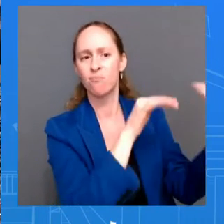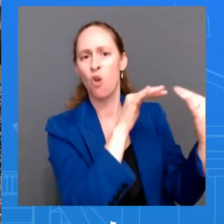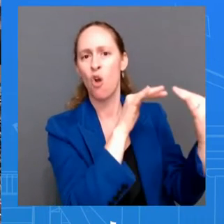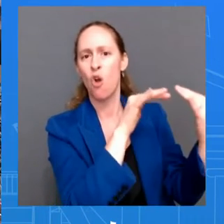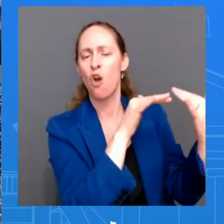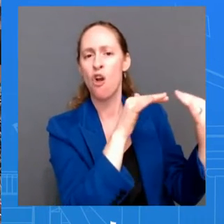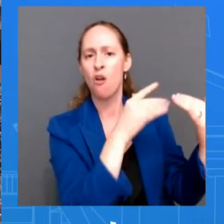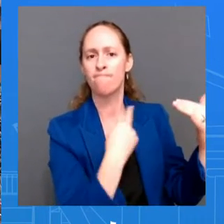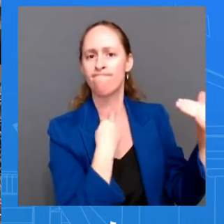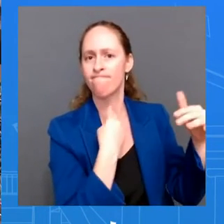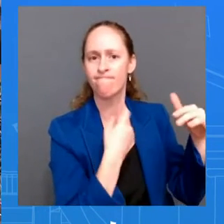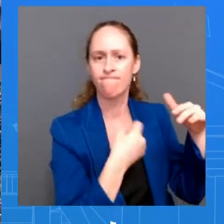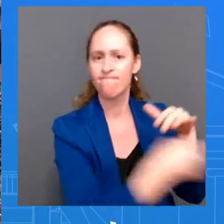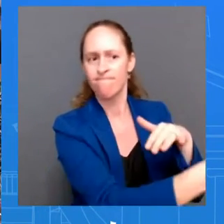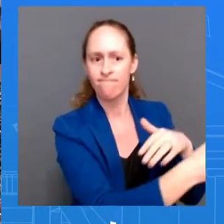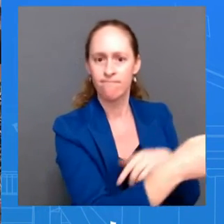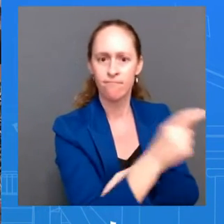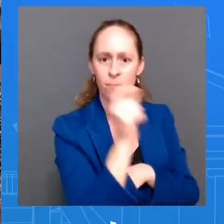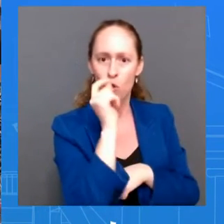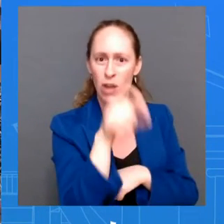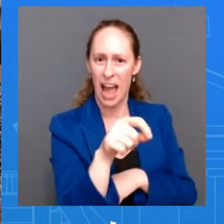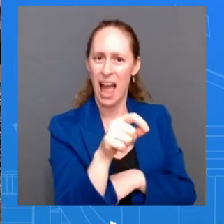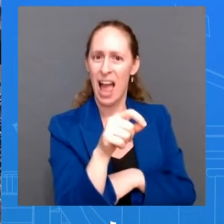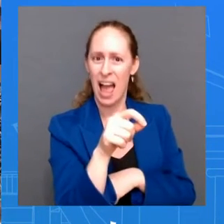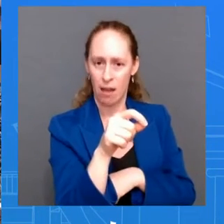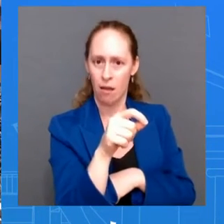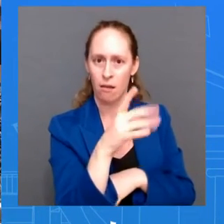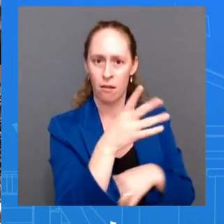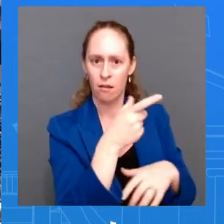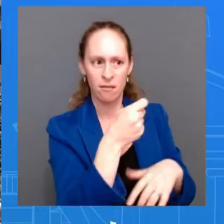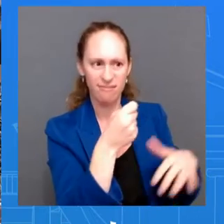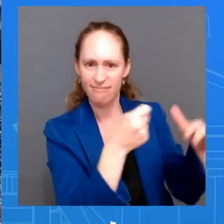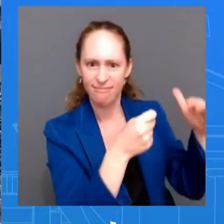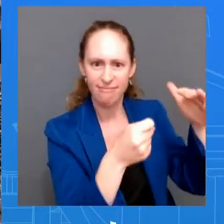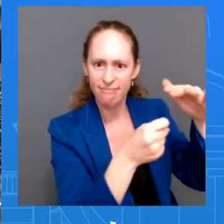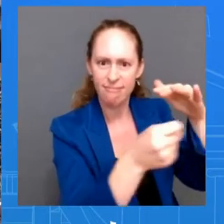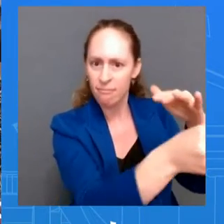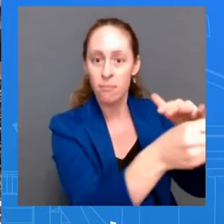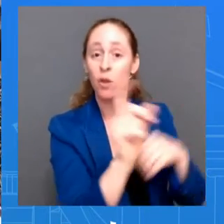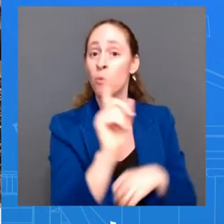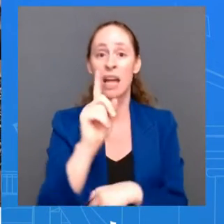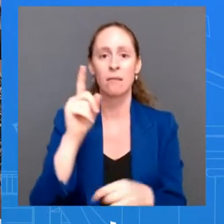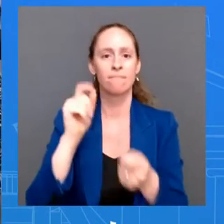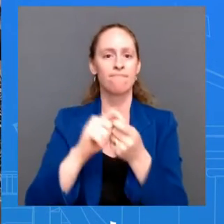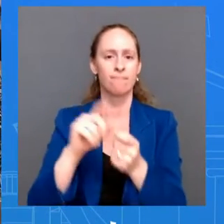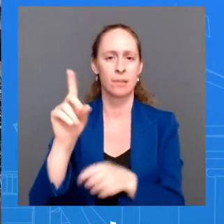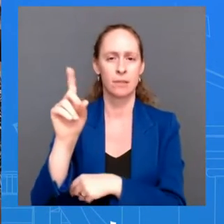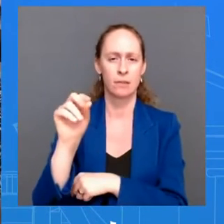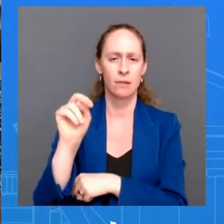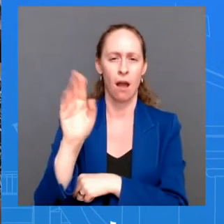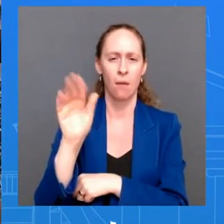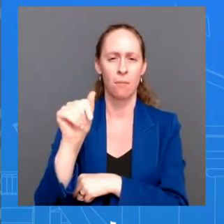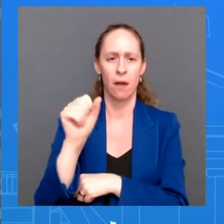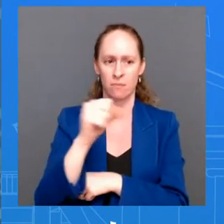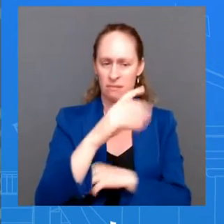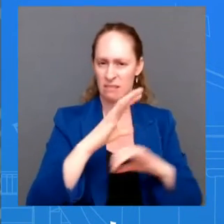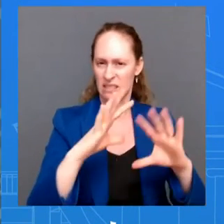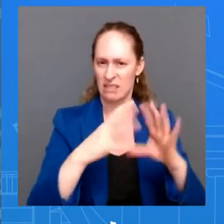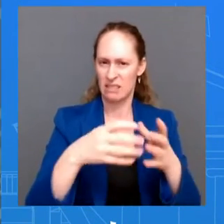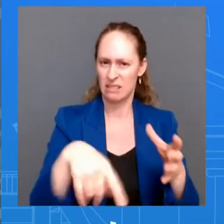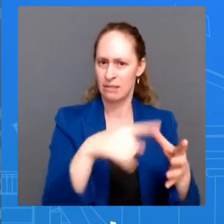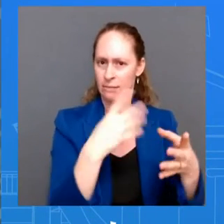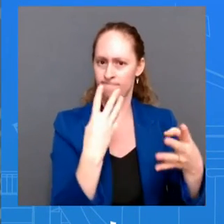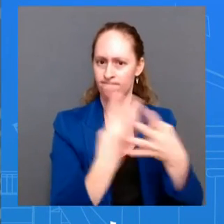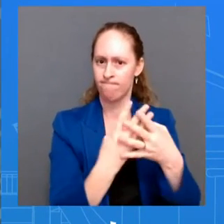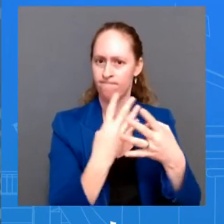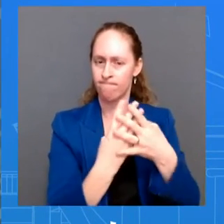are accusing the other side of doing the shelling. Do you have any intel on what happened or in more detail? So